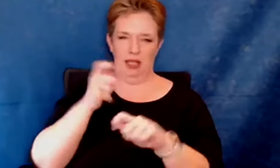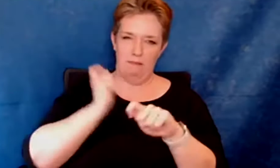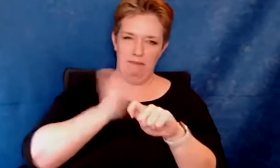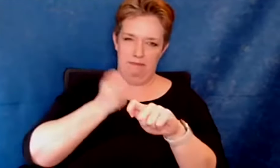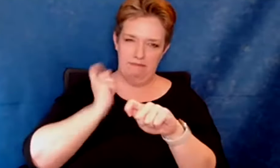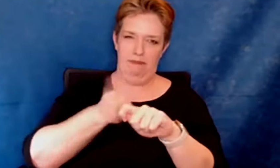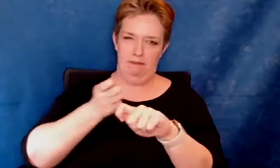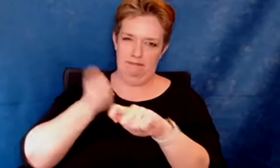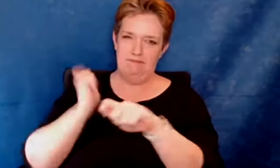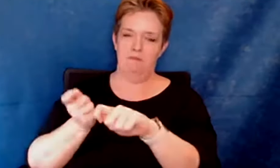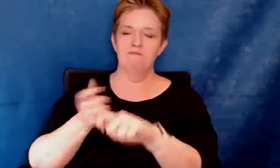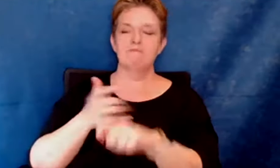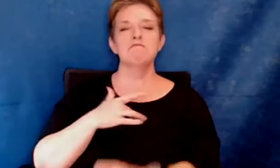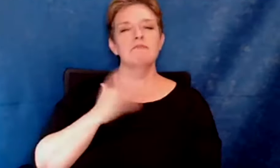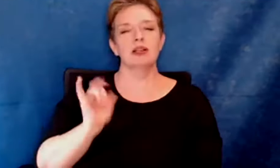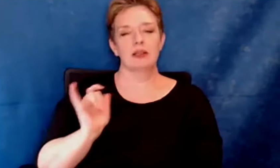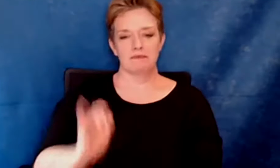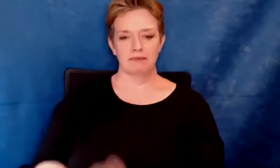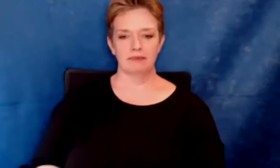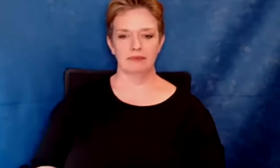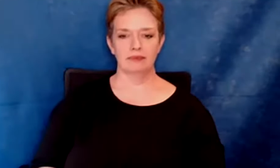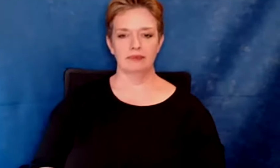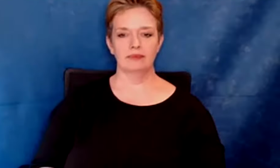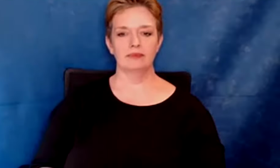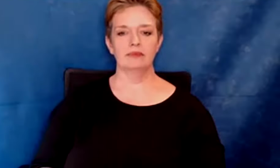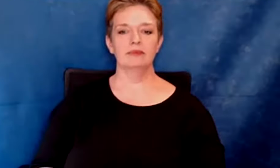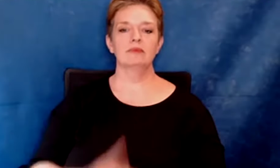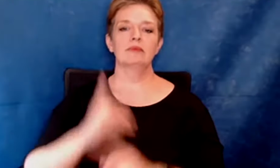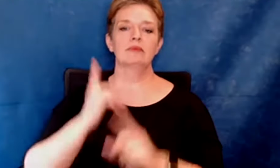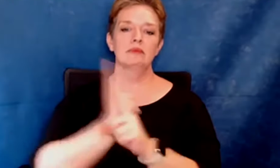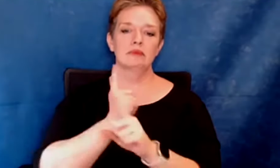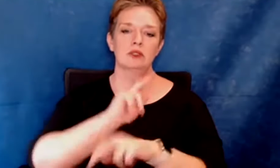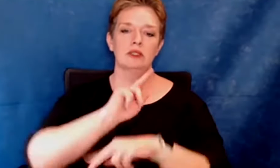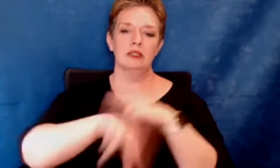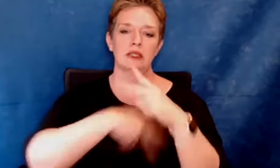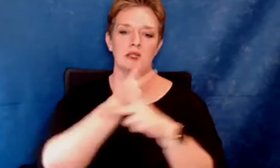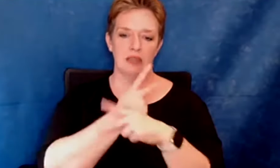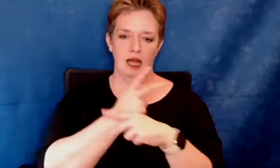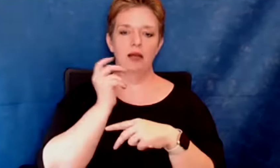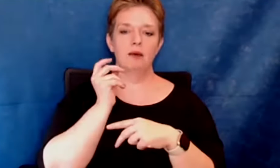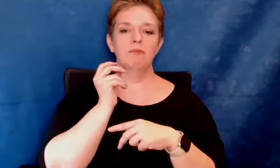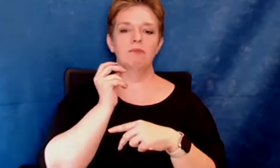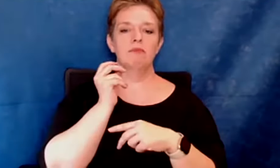that the more traditional clasp there as well.